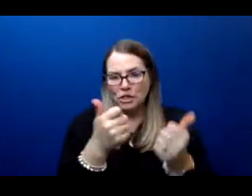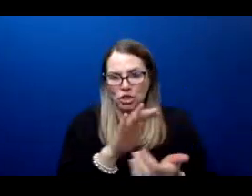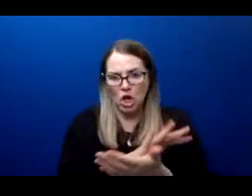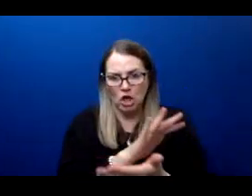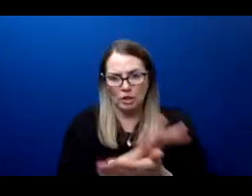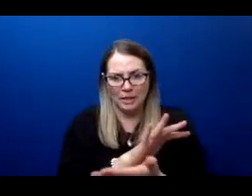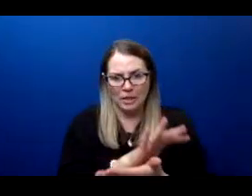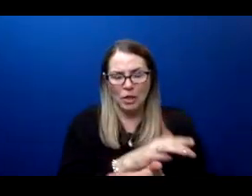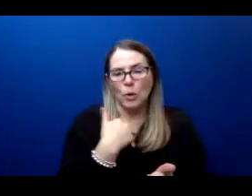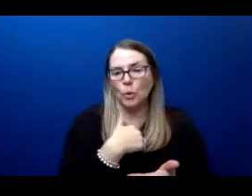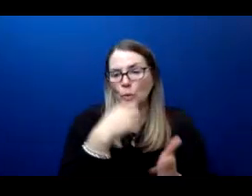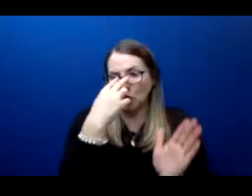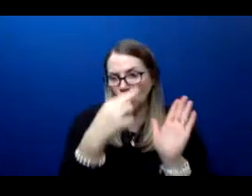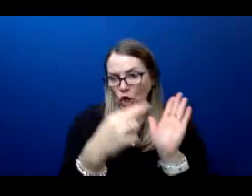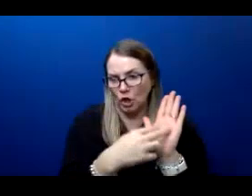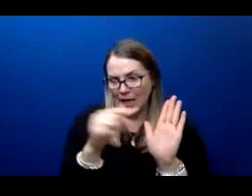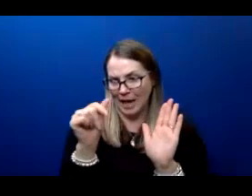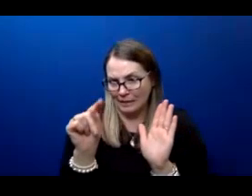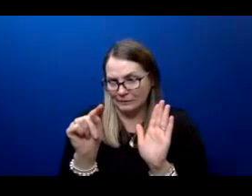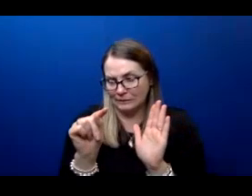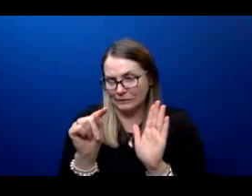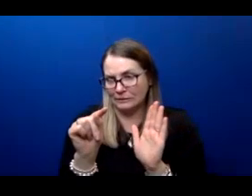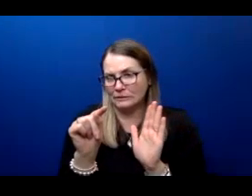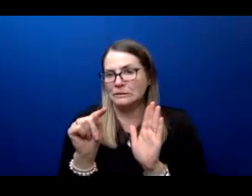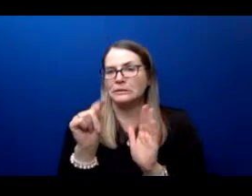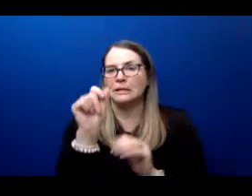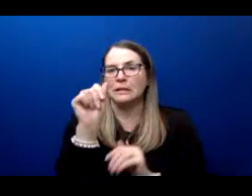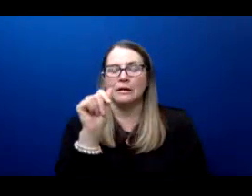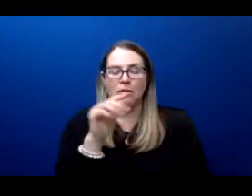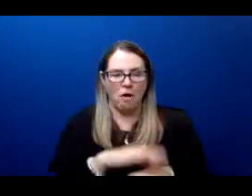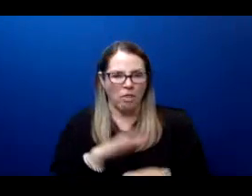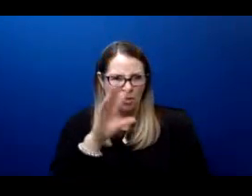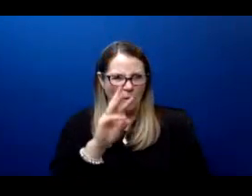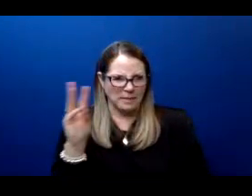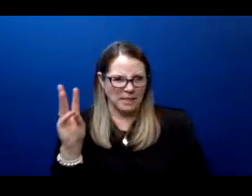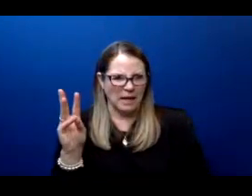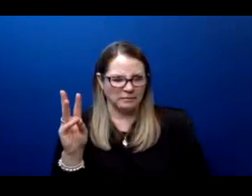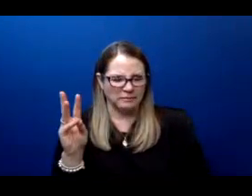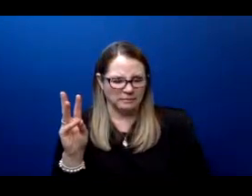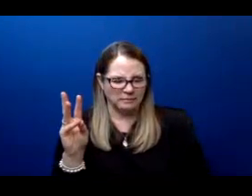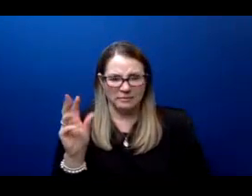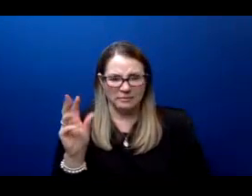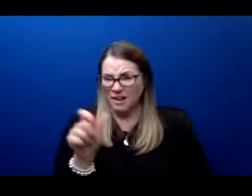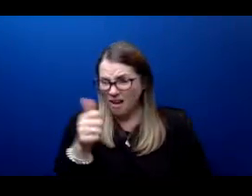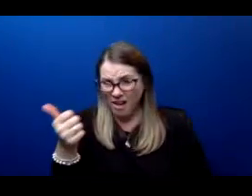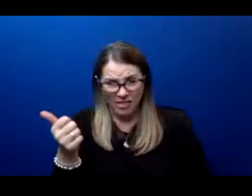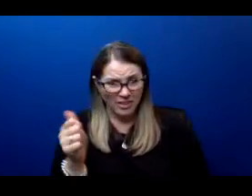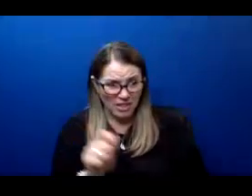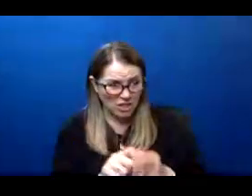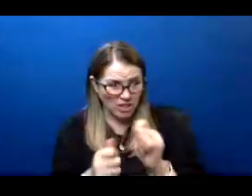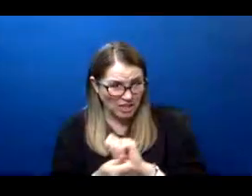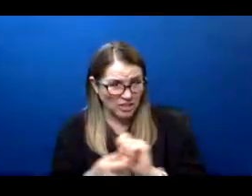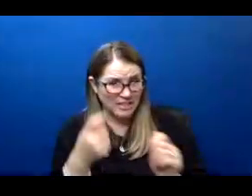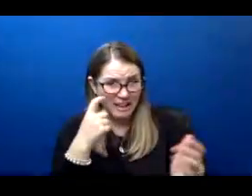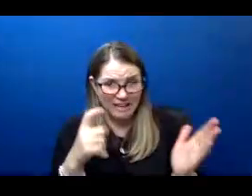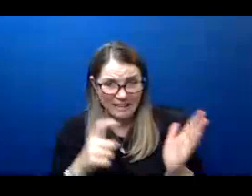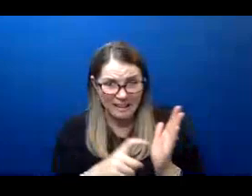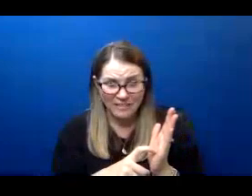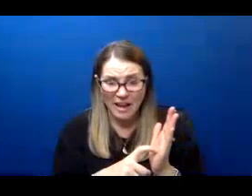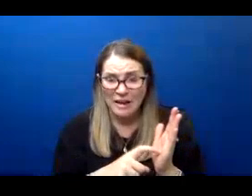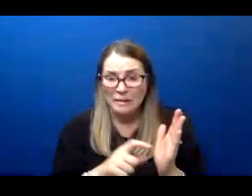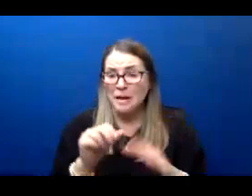which document the public may be seeing as well on the website. With that said, are there any other changes that have been identified by the